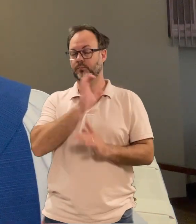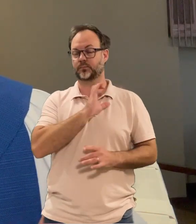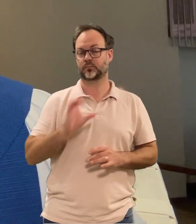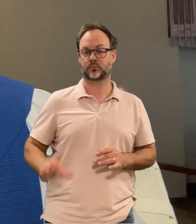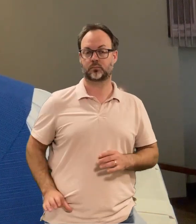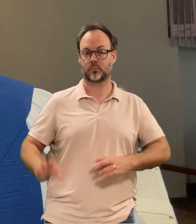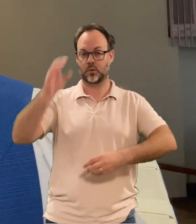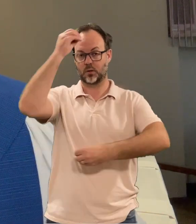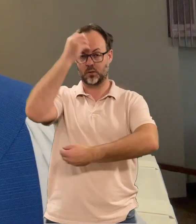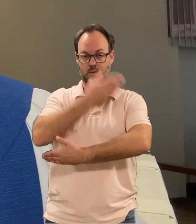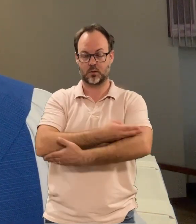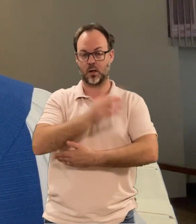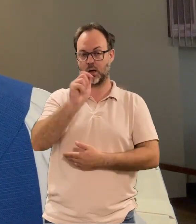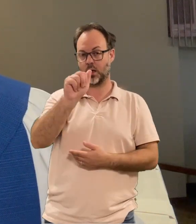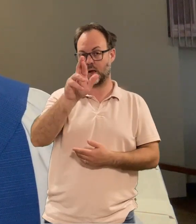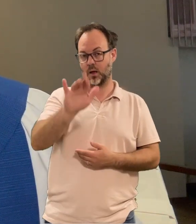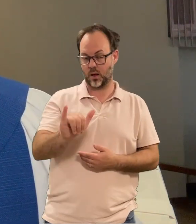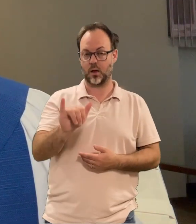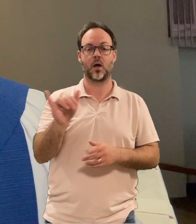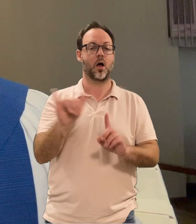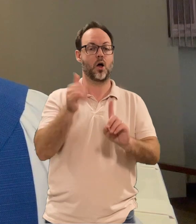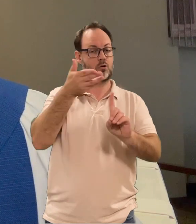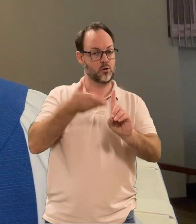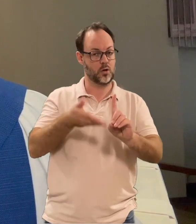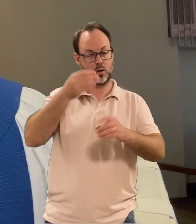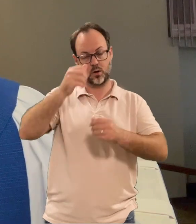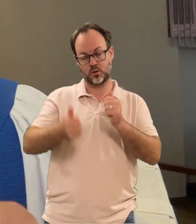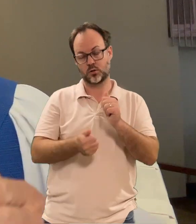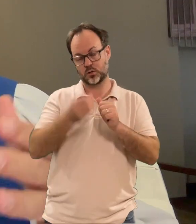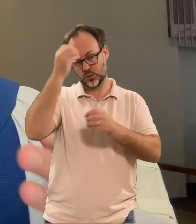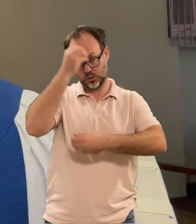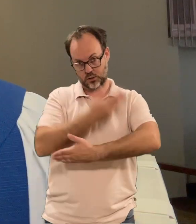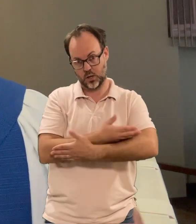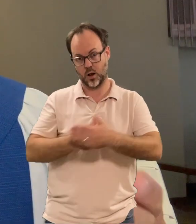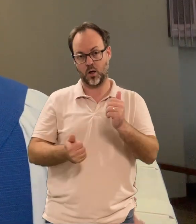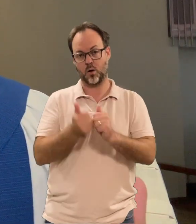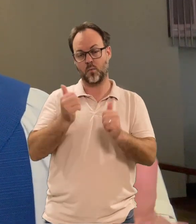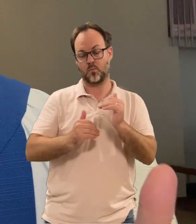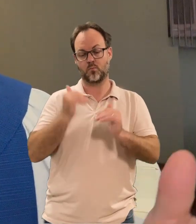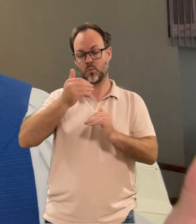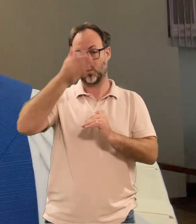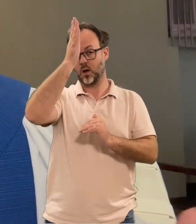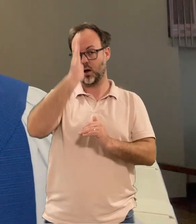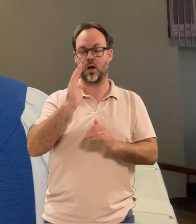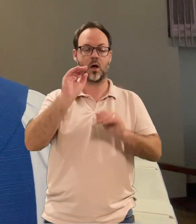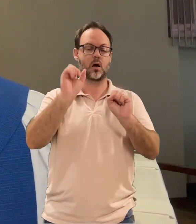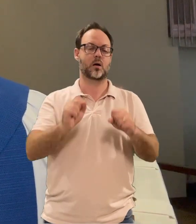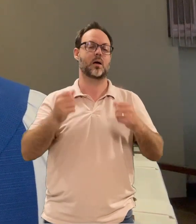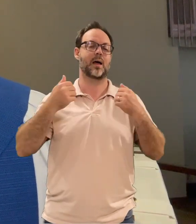In the Lord Jesus Christ, the Son of Mary, who is also the Son of the Most High